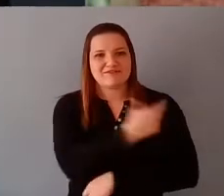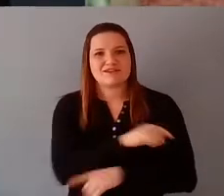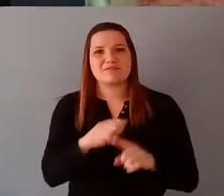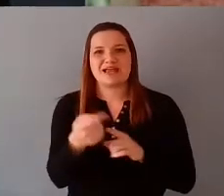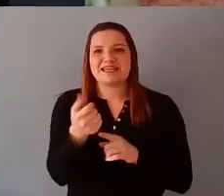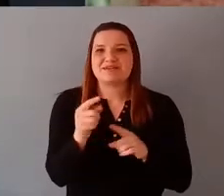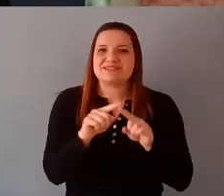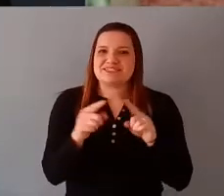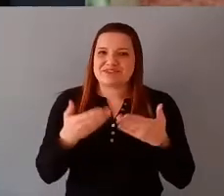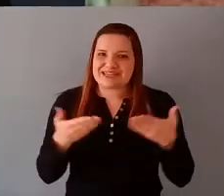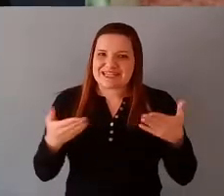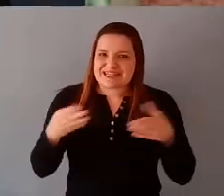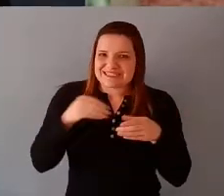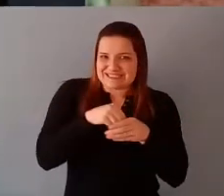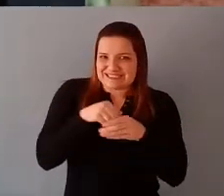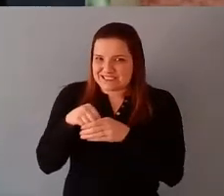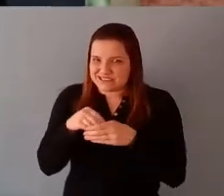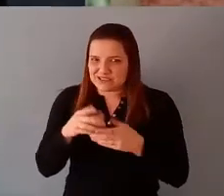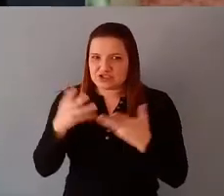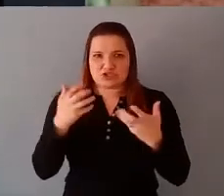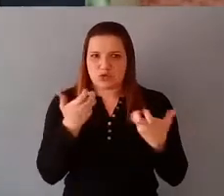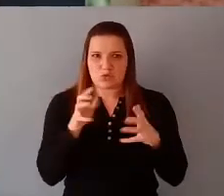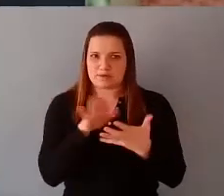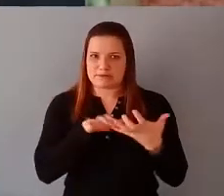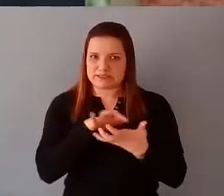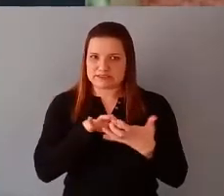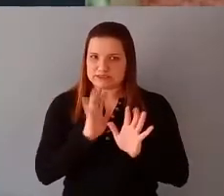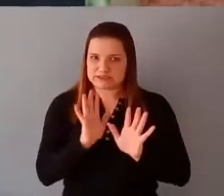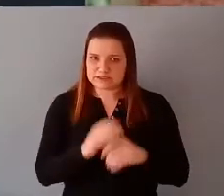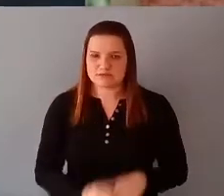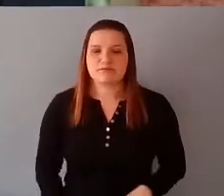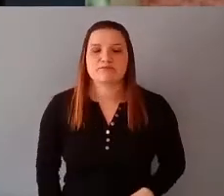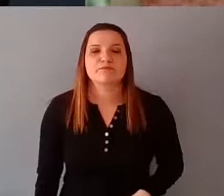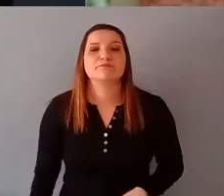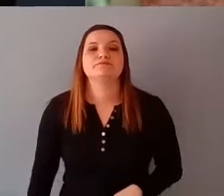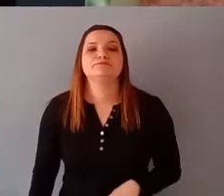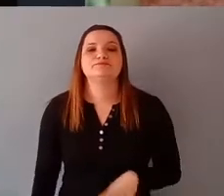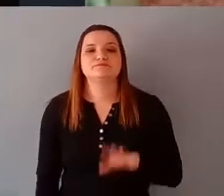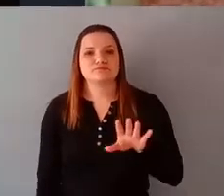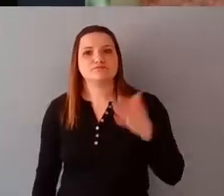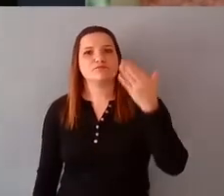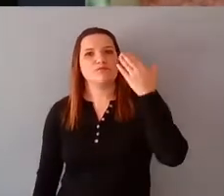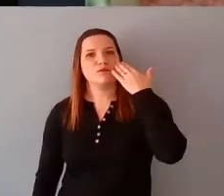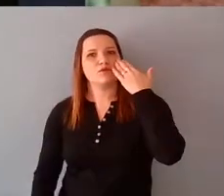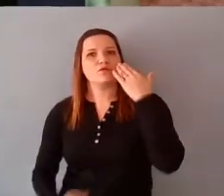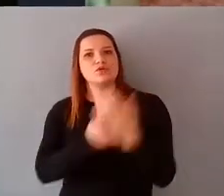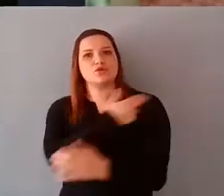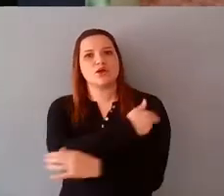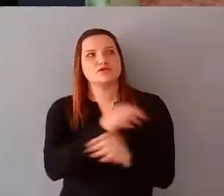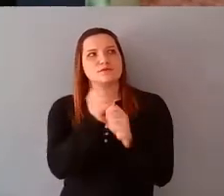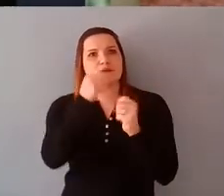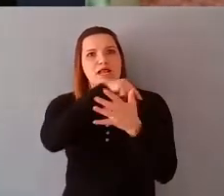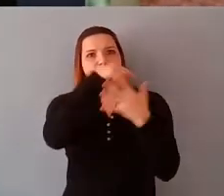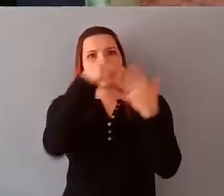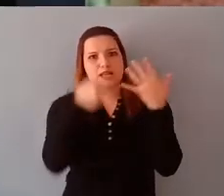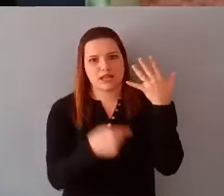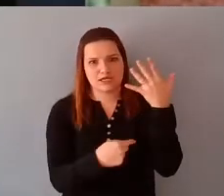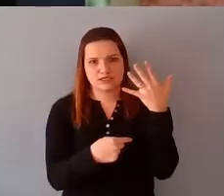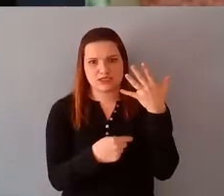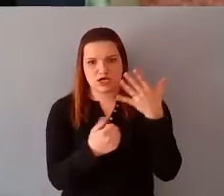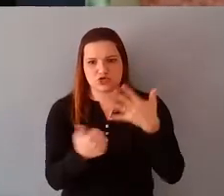different properties, and so you wouldn't want to mix them. Okay, so I know the hospital has made a list, and you